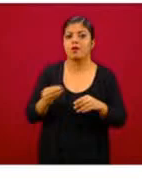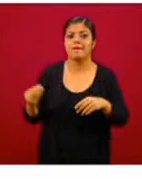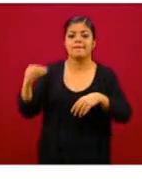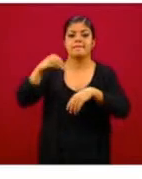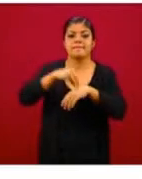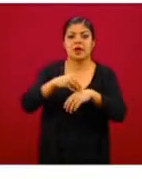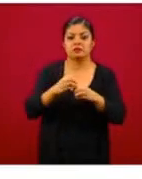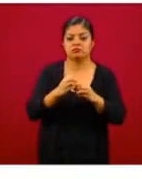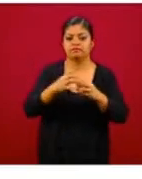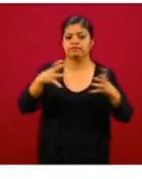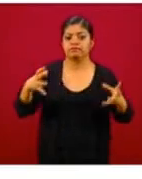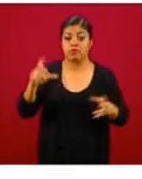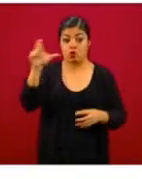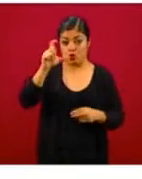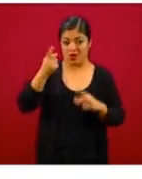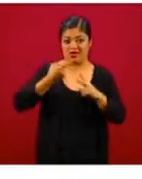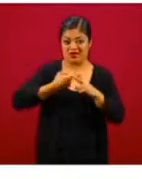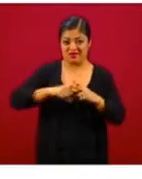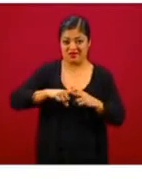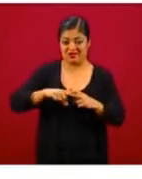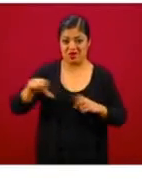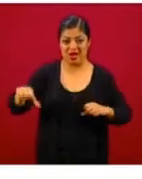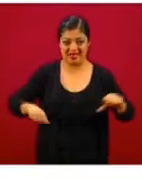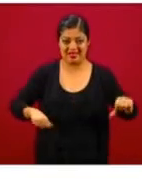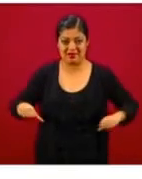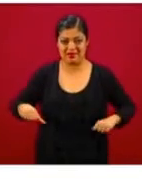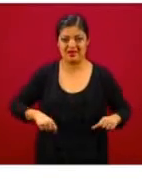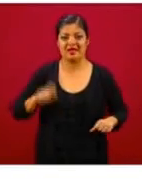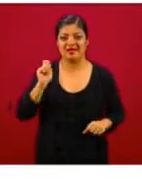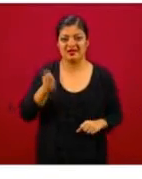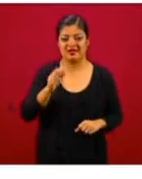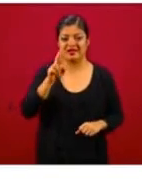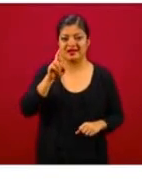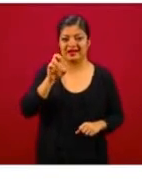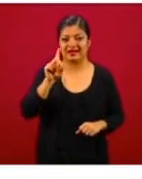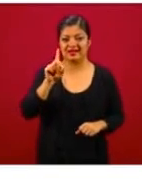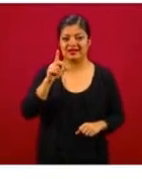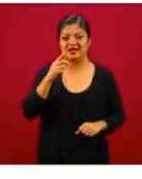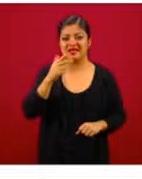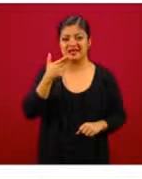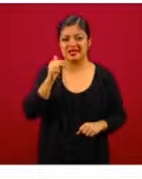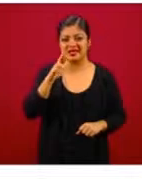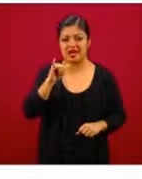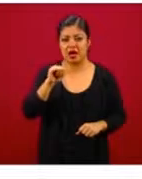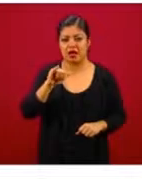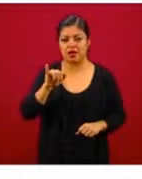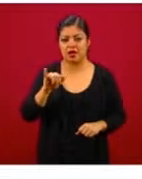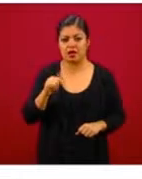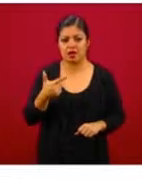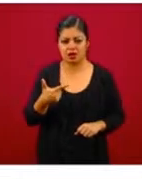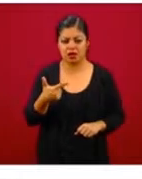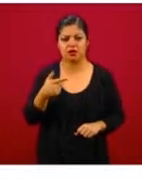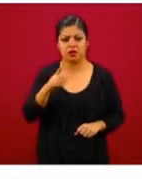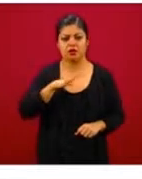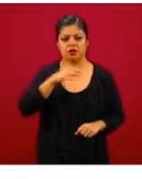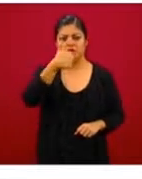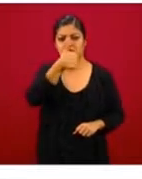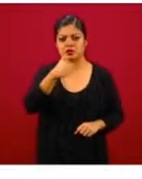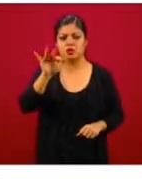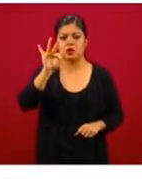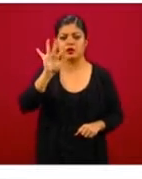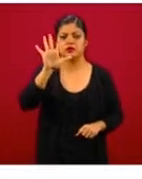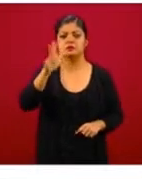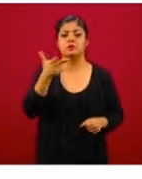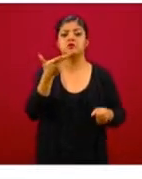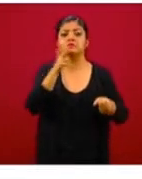these are the statistics that speak to how this capacity has been increased. When